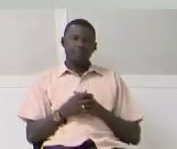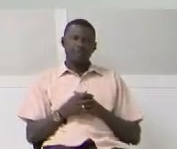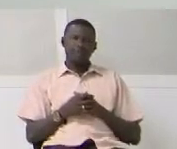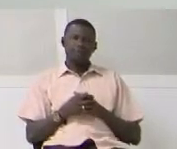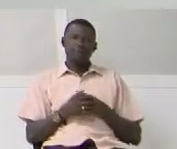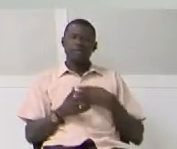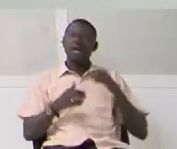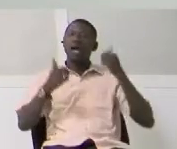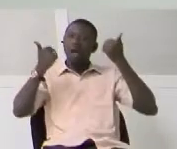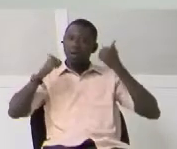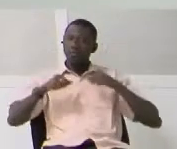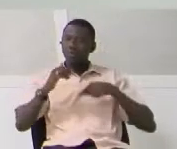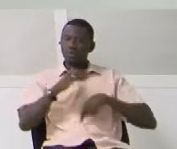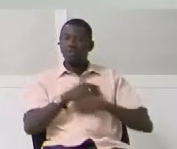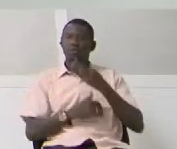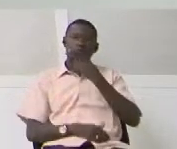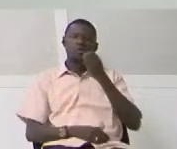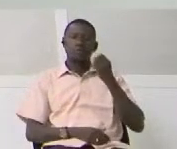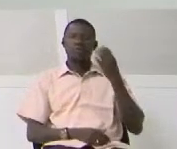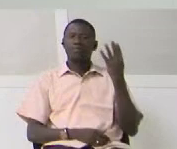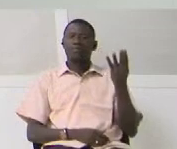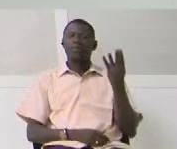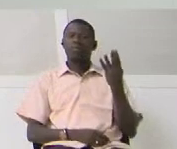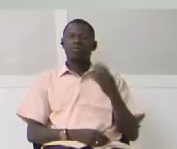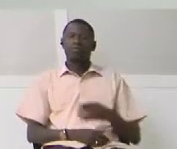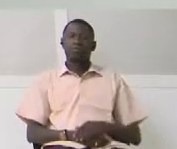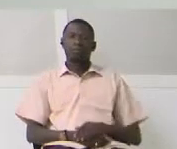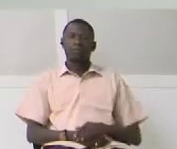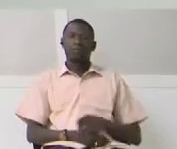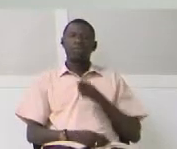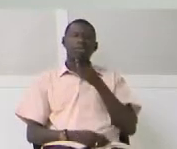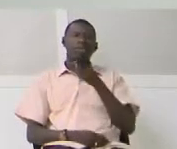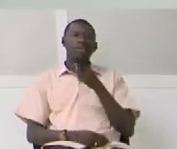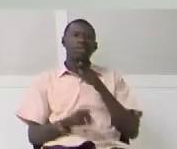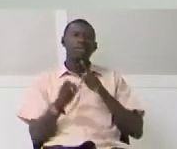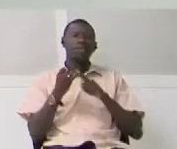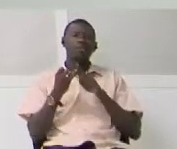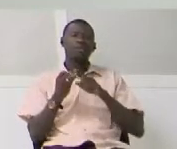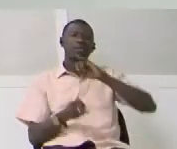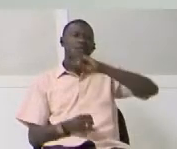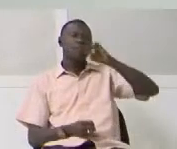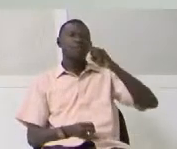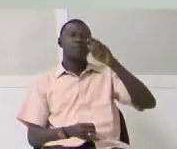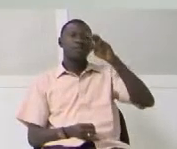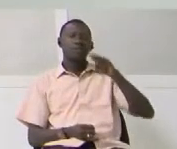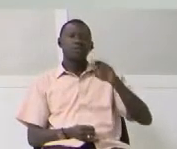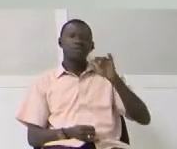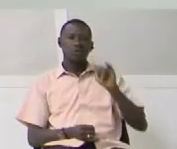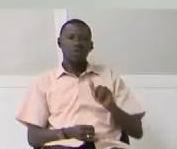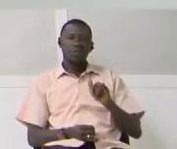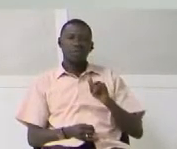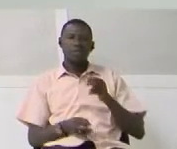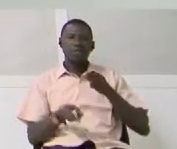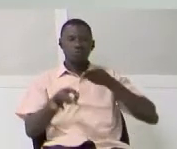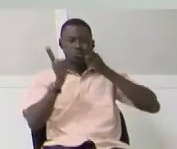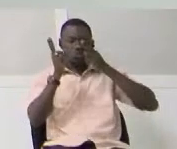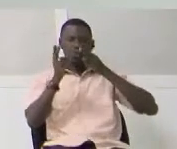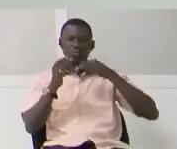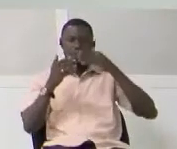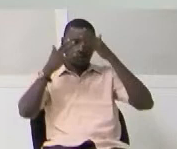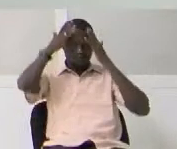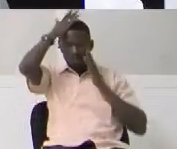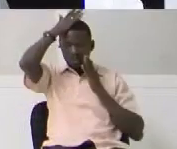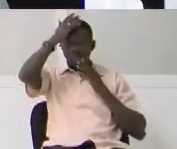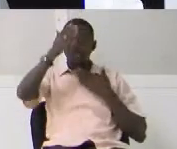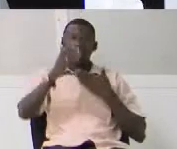moo amoon 2004. The January shooting by soldiers of a driver at a military checkpoint. Fetal bi